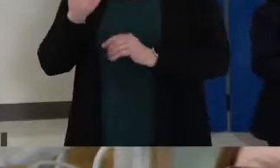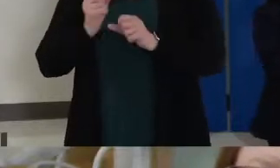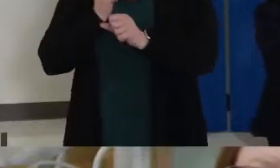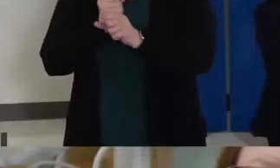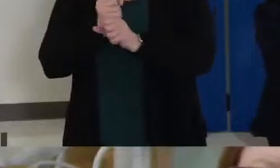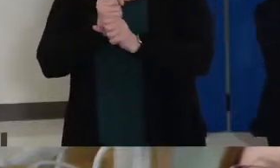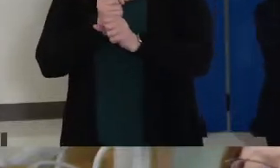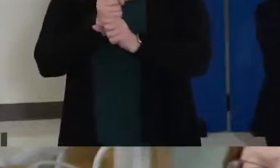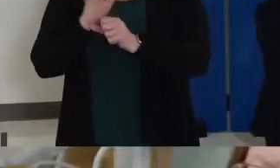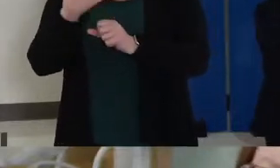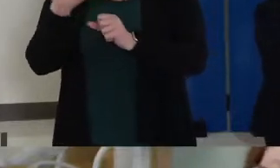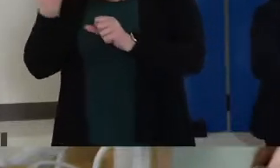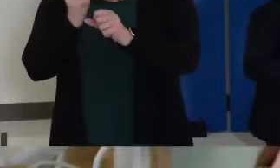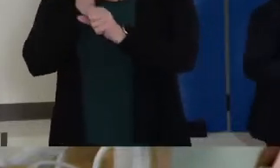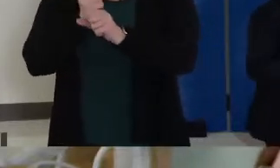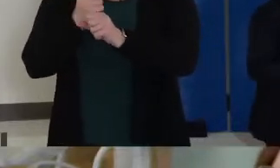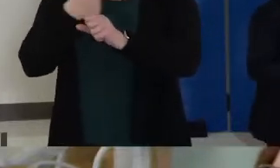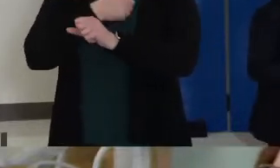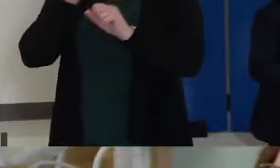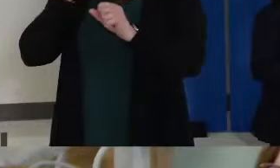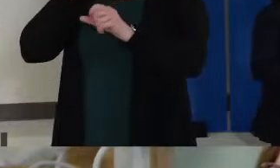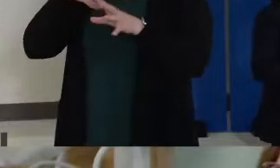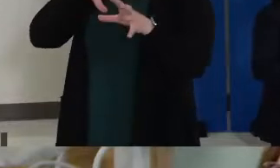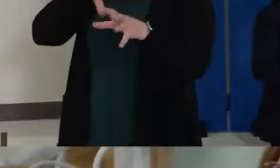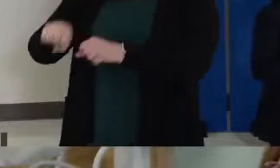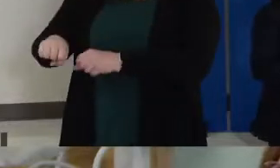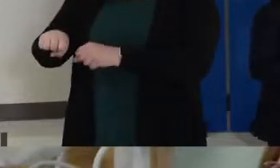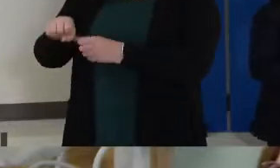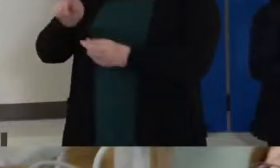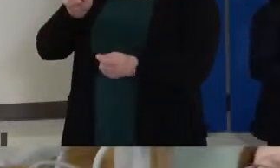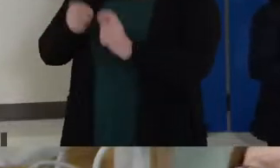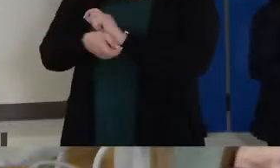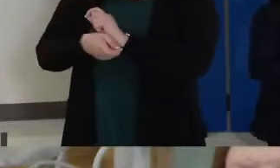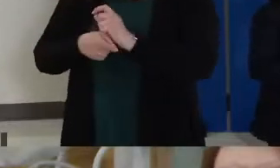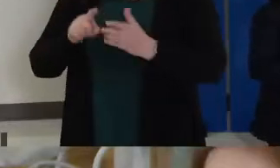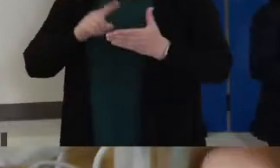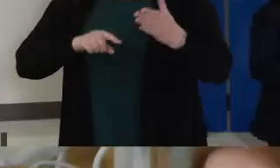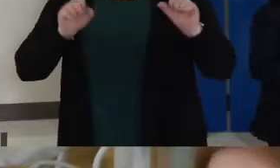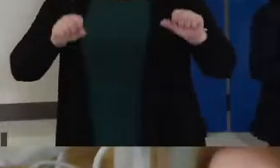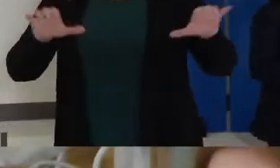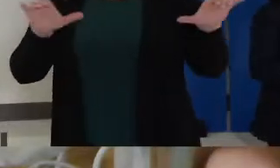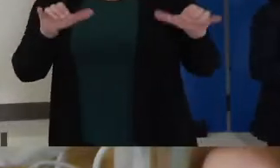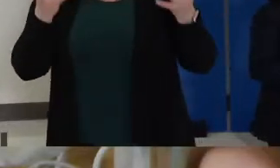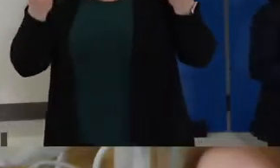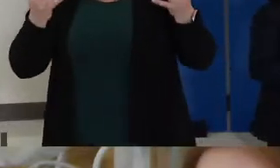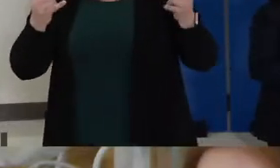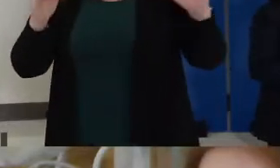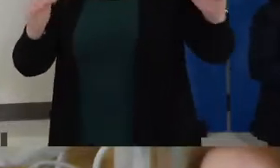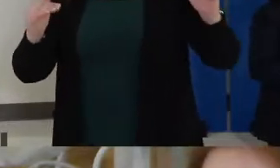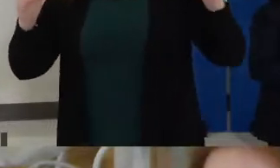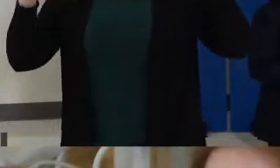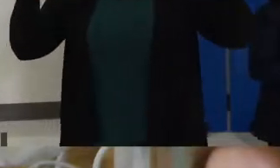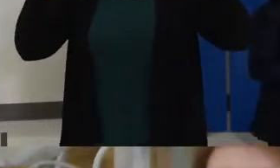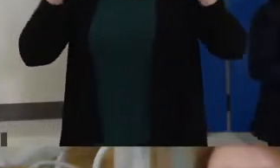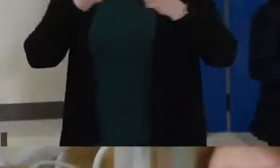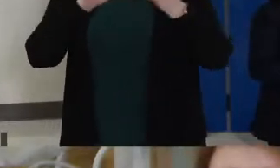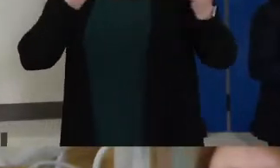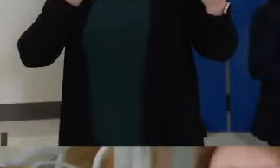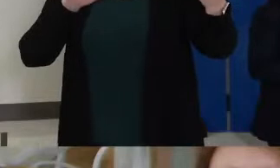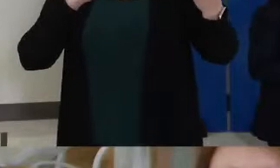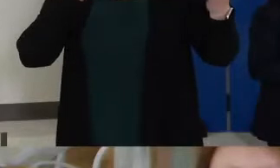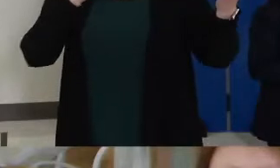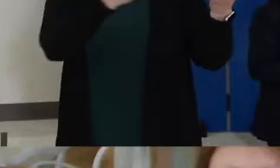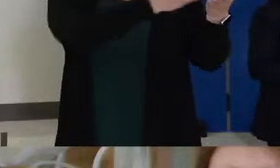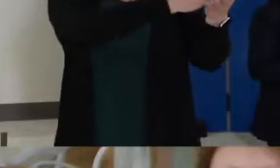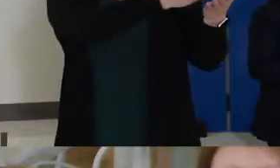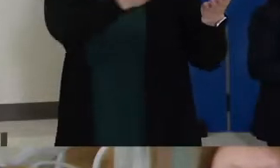so. And that requires us to act anew and to think about what we can do now at scale in order to address the scale and